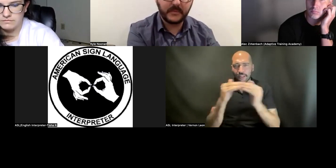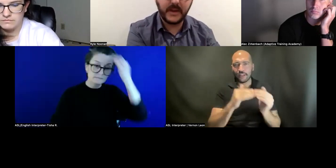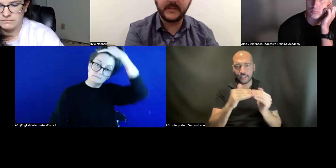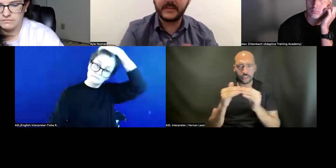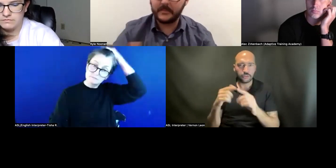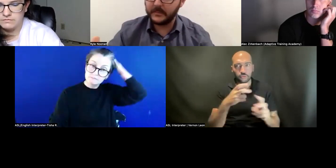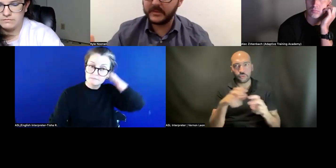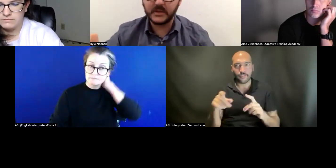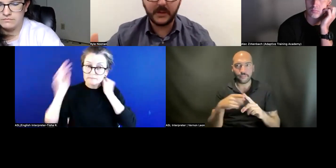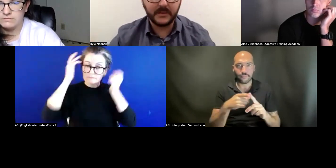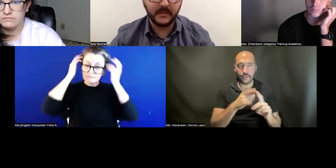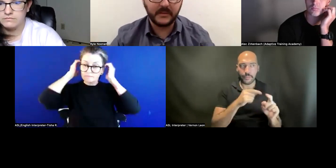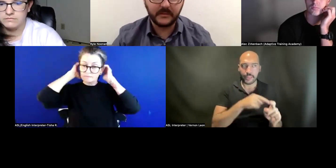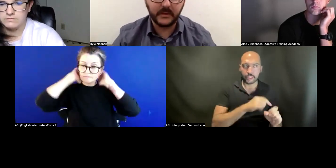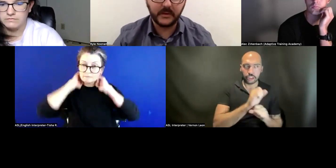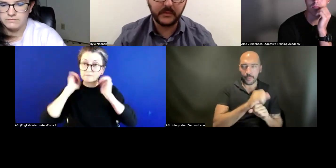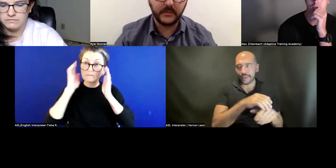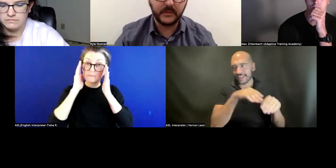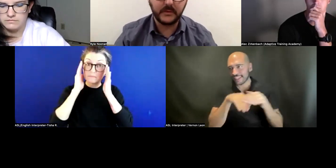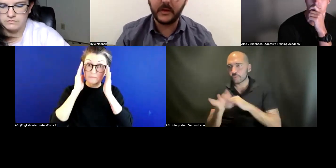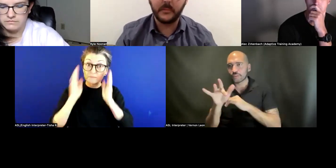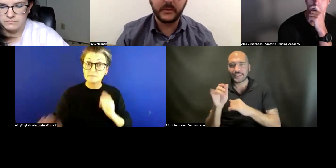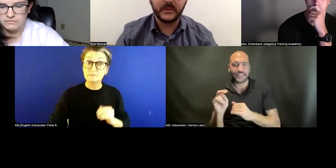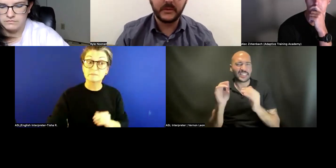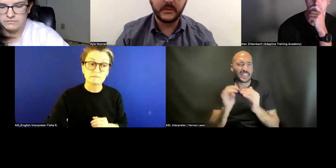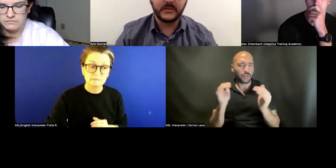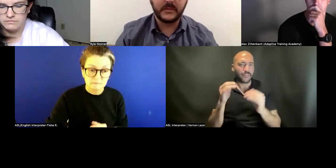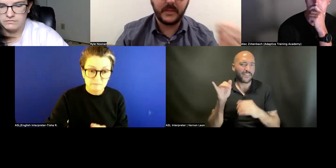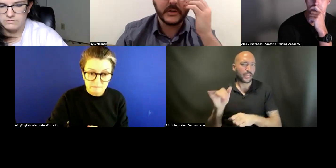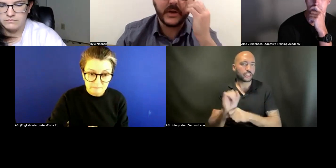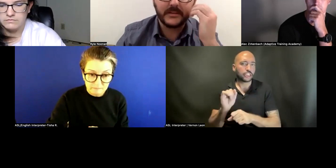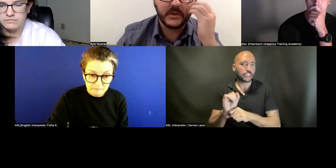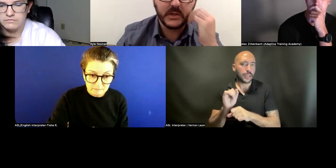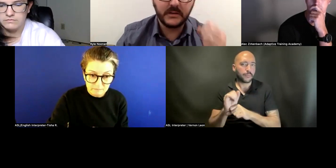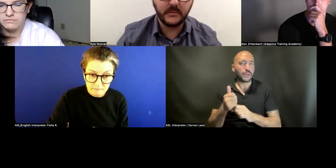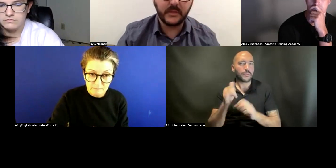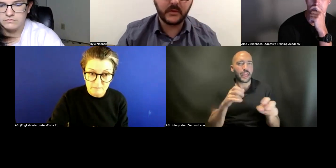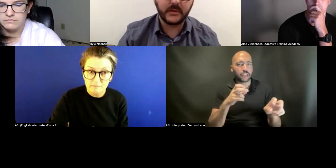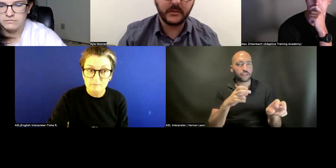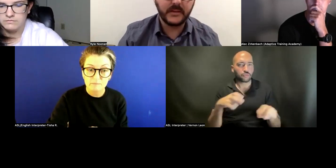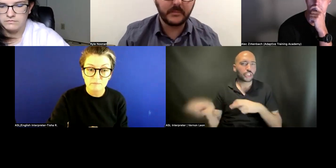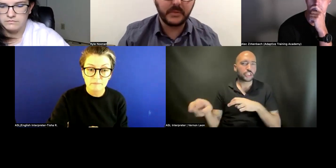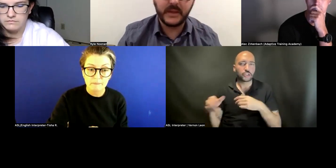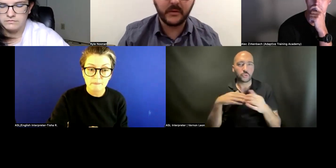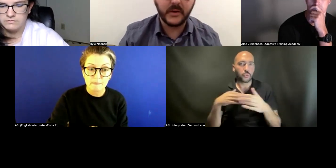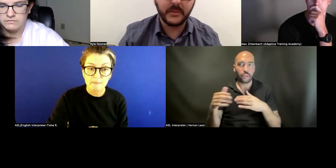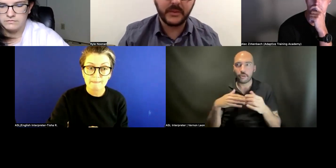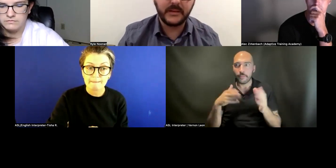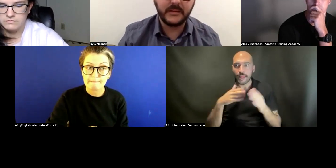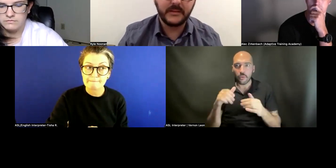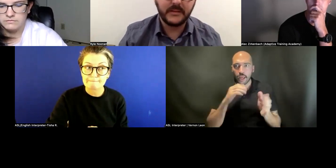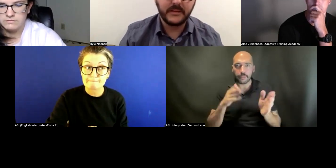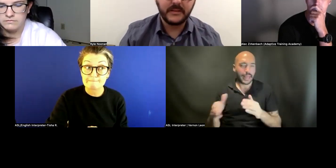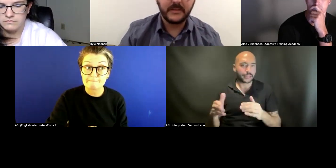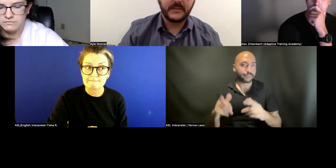from sidestep from this job into the civilian equivalent to help that transition, whether it's planned or